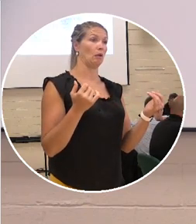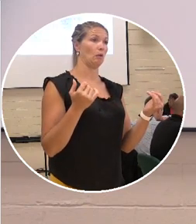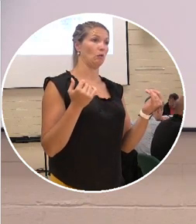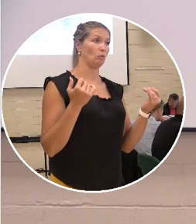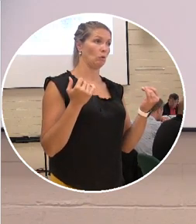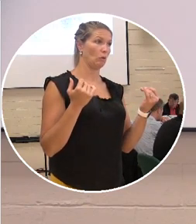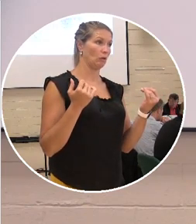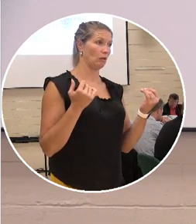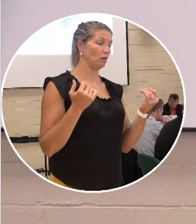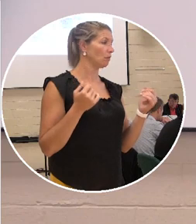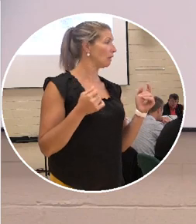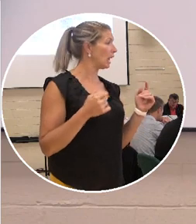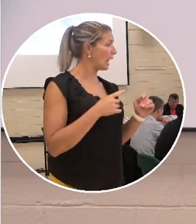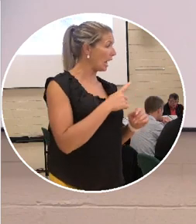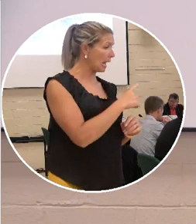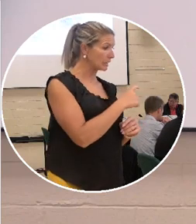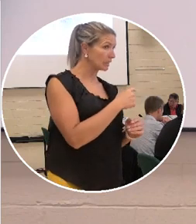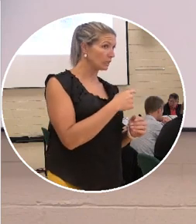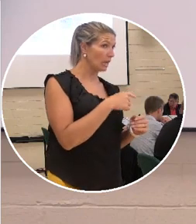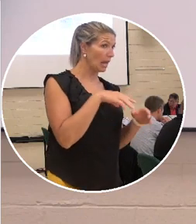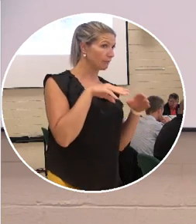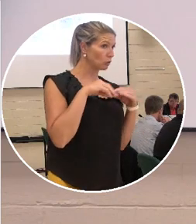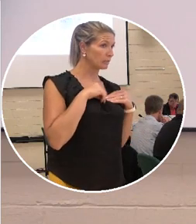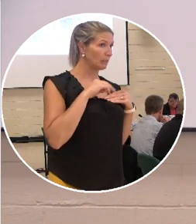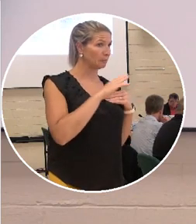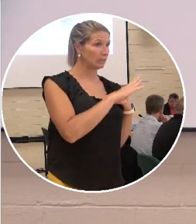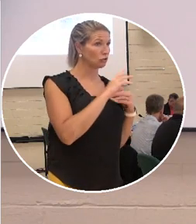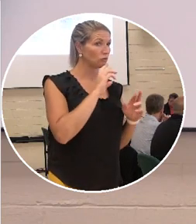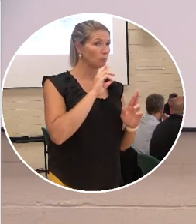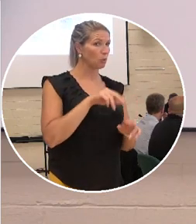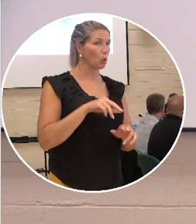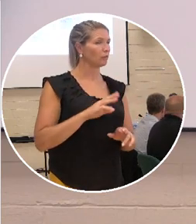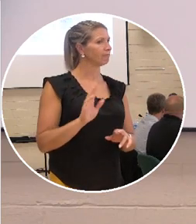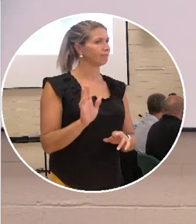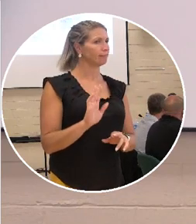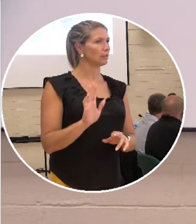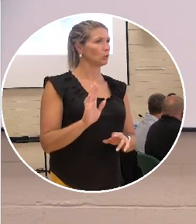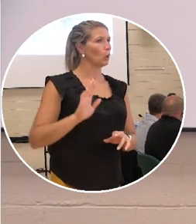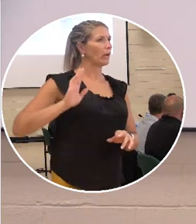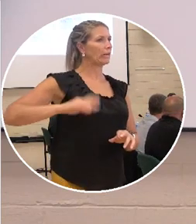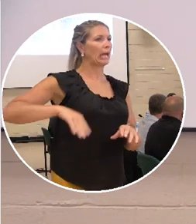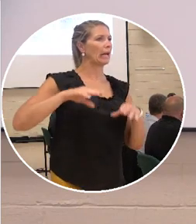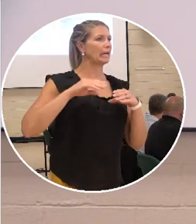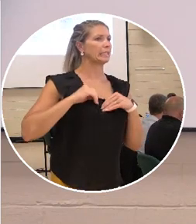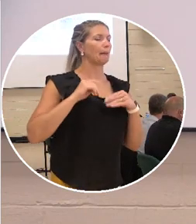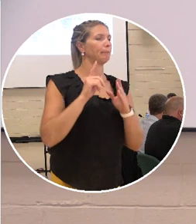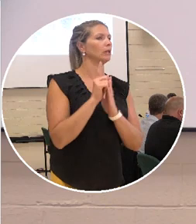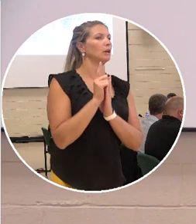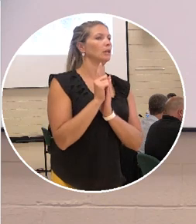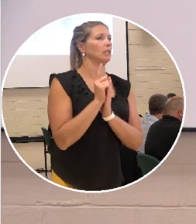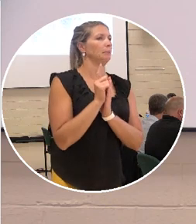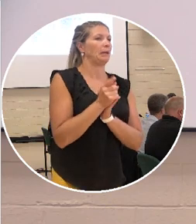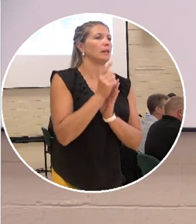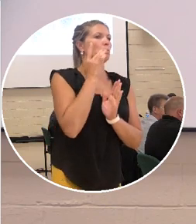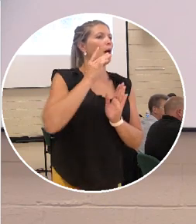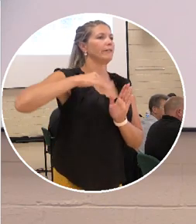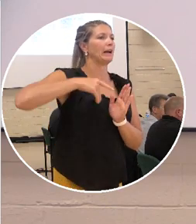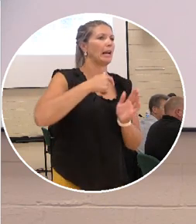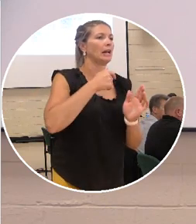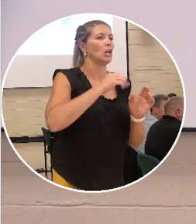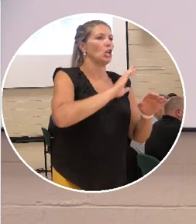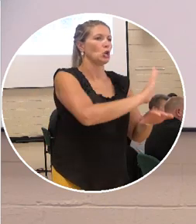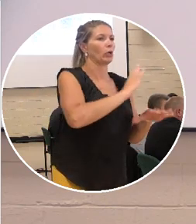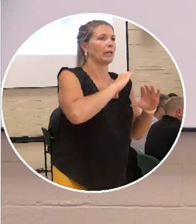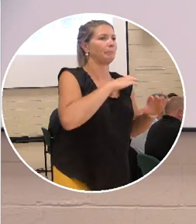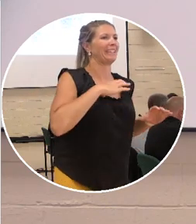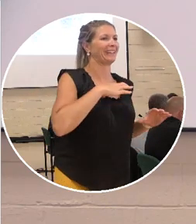committee reports. What? See, his minutes and stuff like that are out. You can just move your report that you made the report. Do you want to move it? Moved by